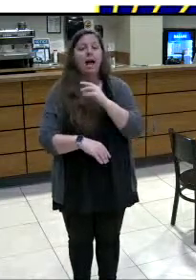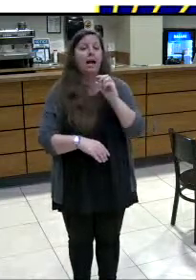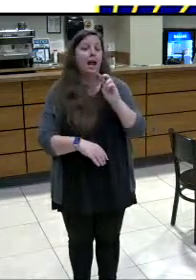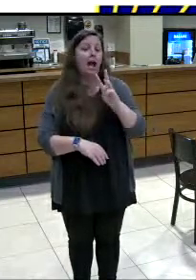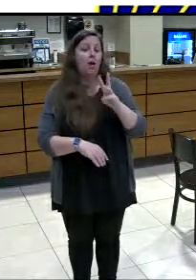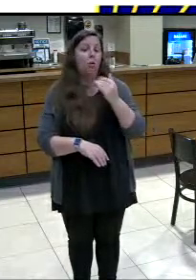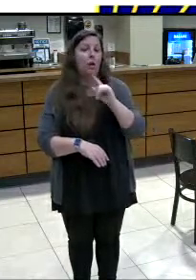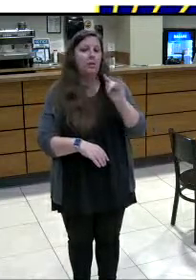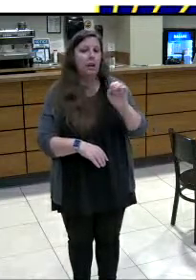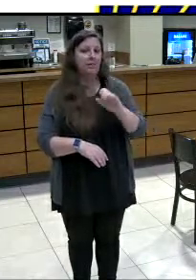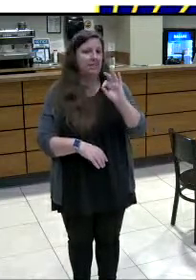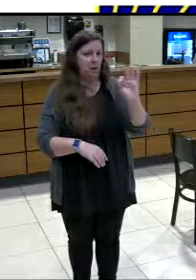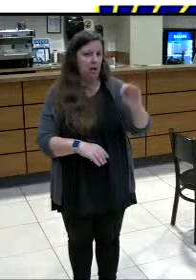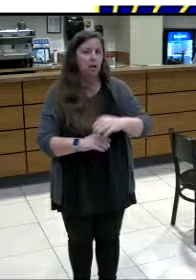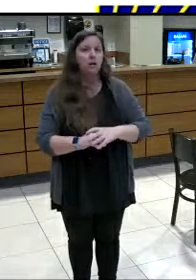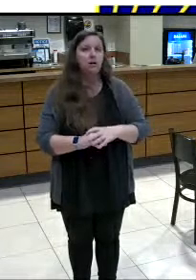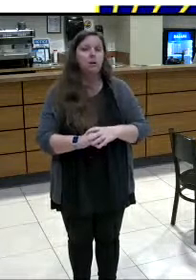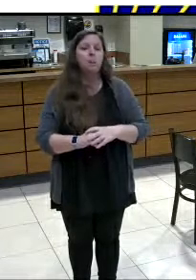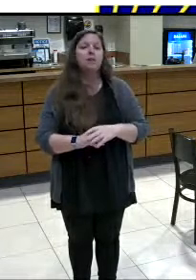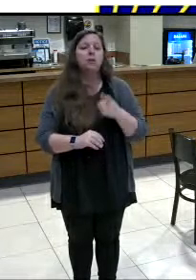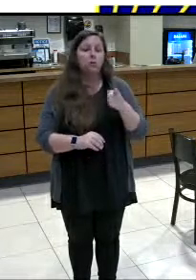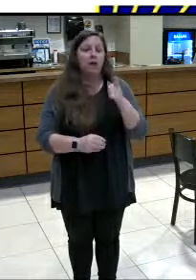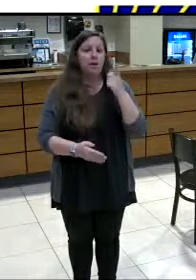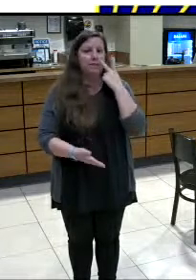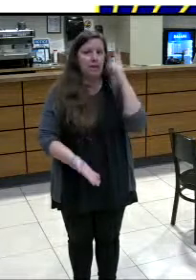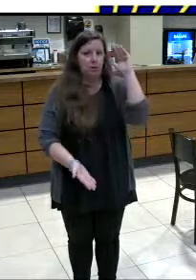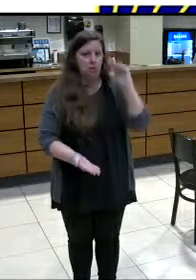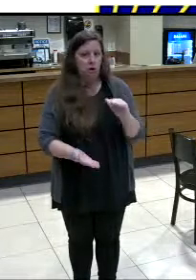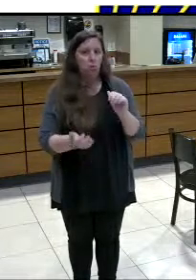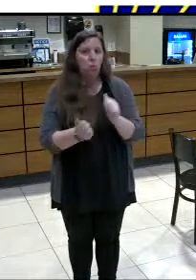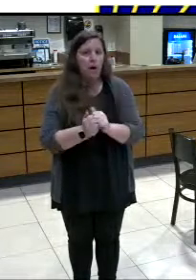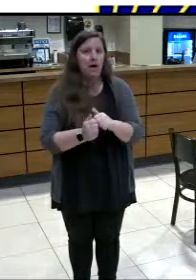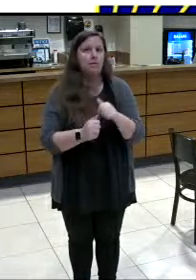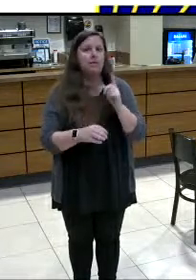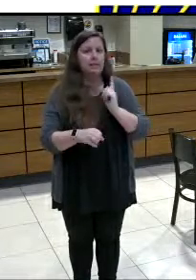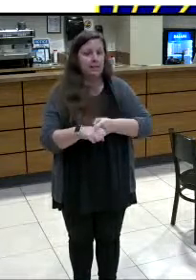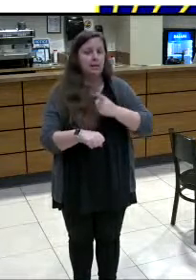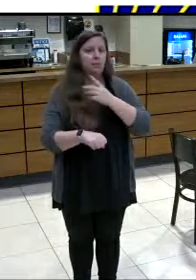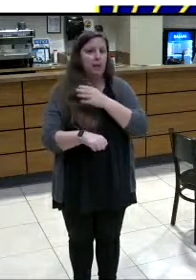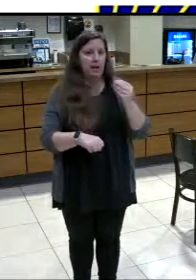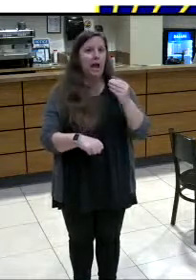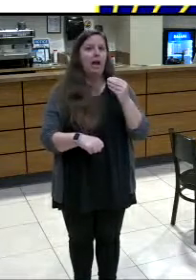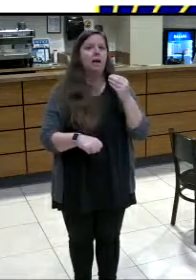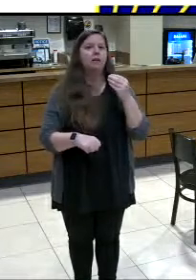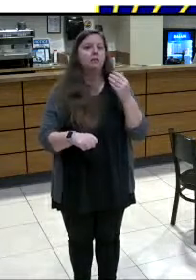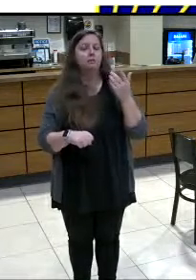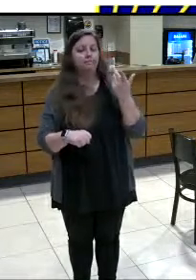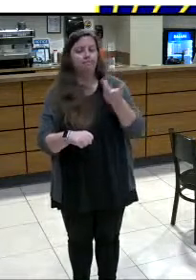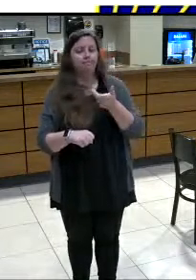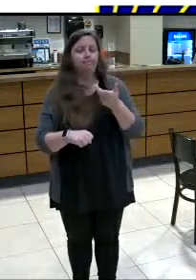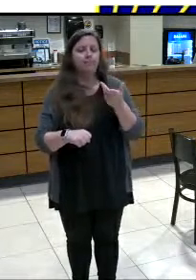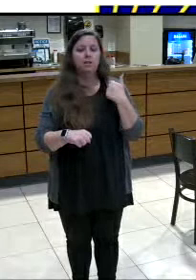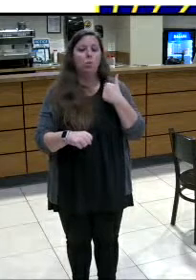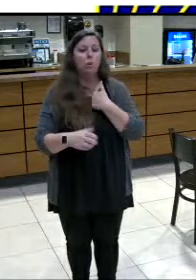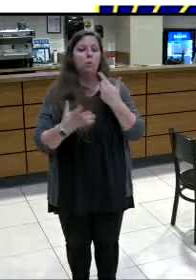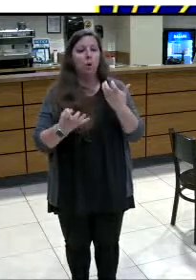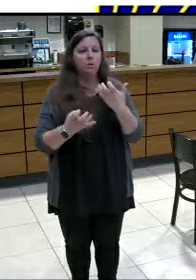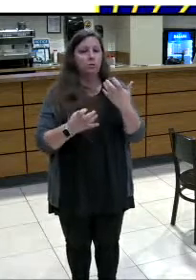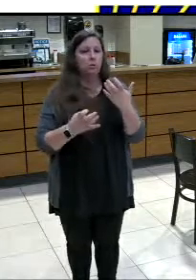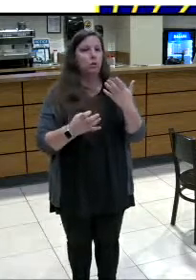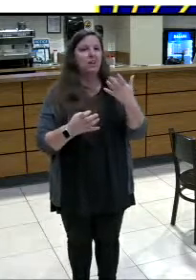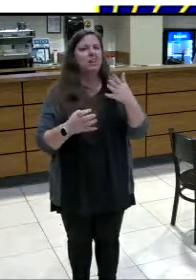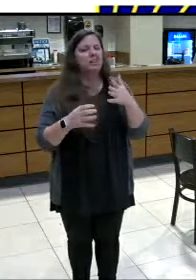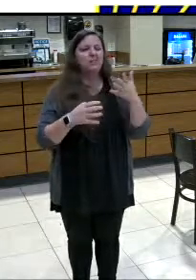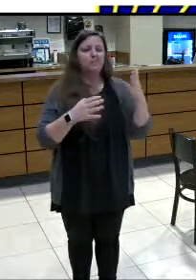reduction in their discipline infractions. However, we want to get it from pedagogy to practice. So we all have learned about